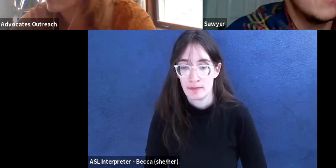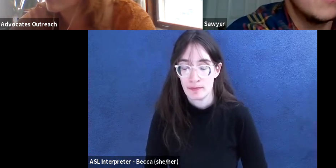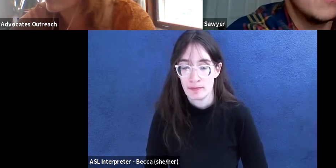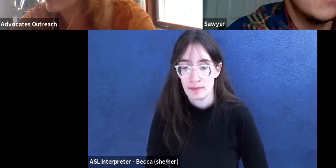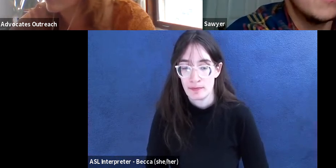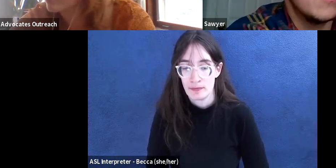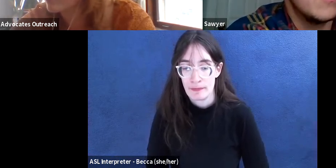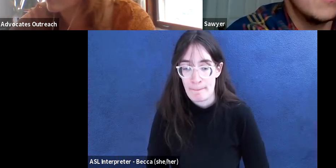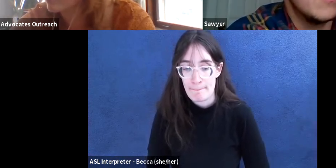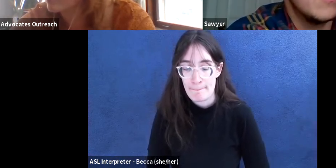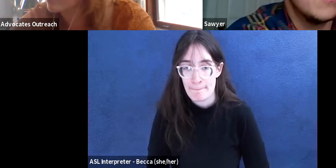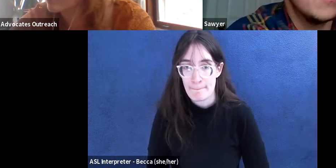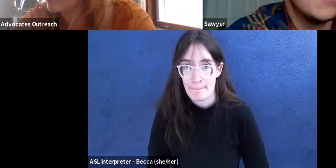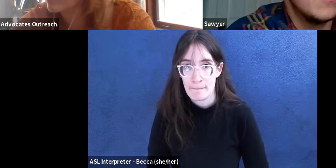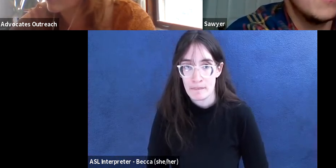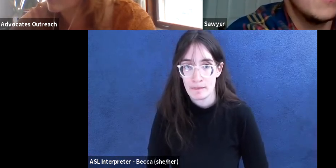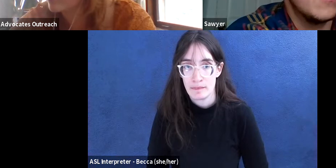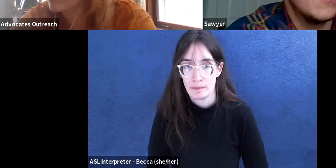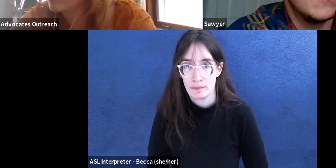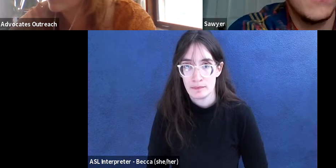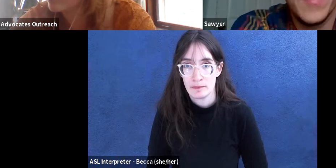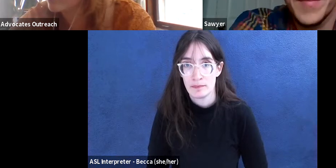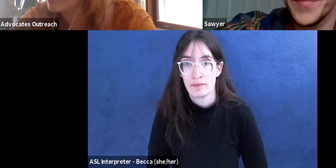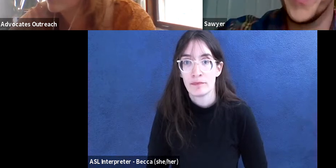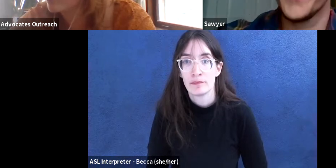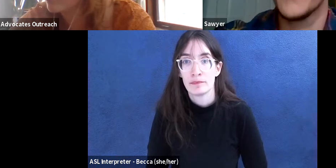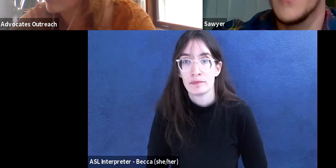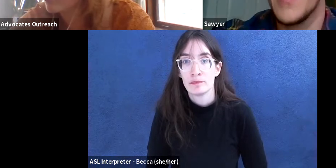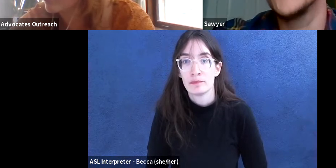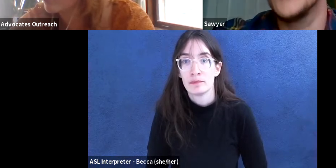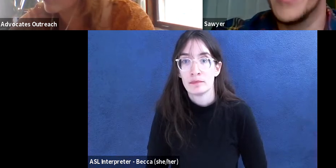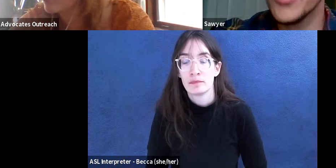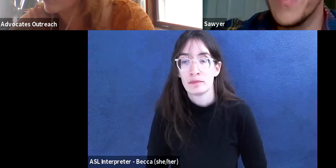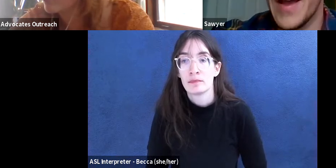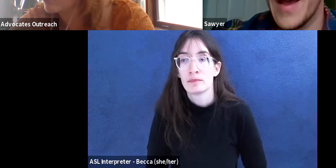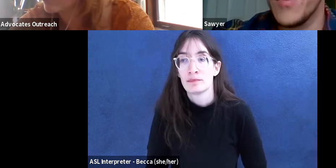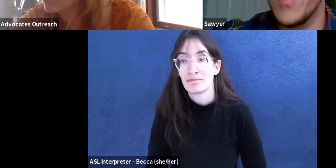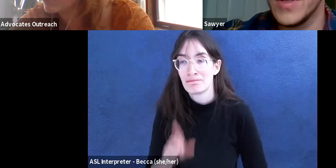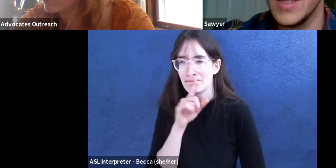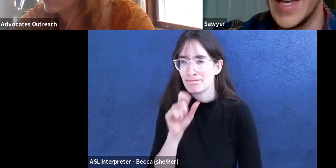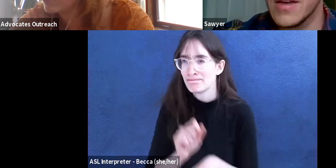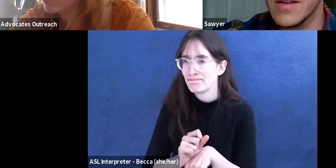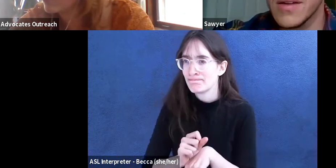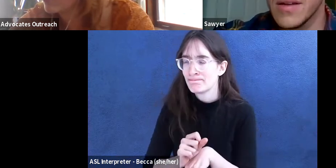wrote a book called Sex Positive Talks to Have with Kids. And